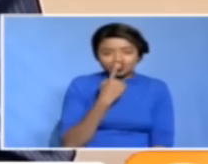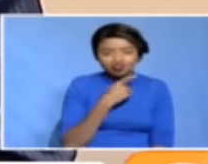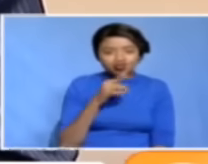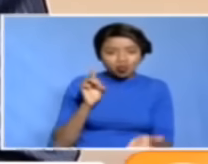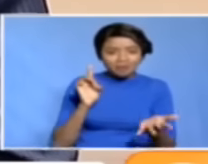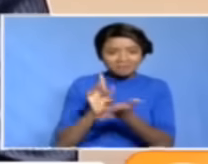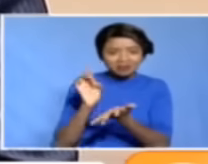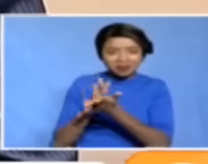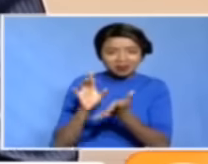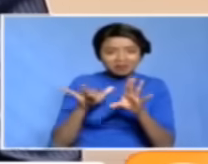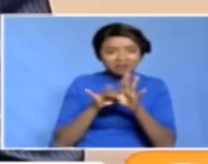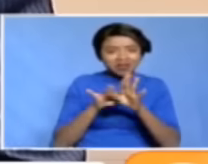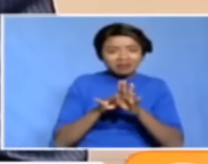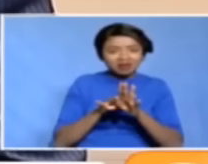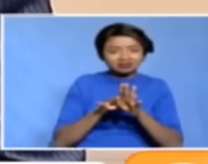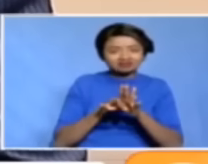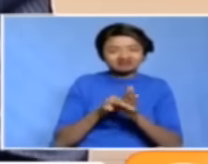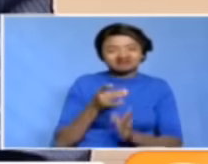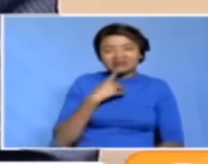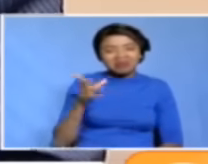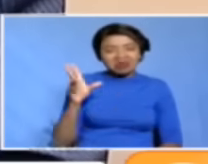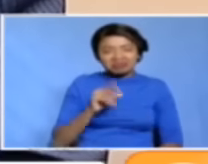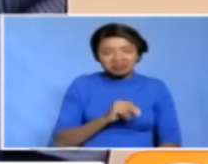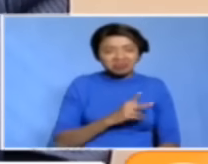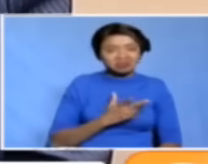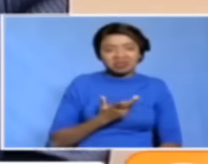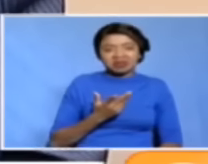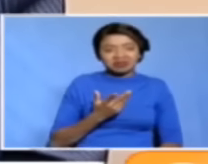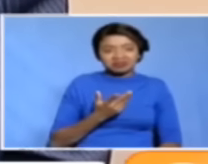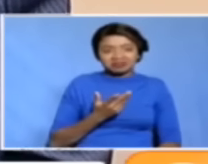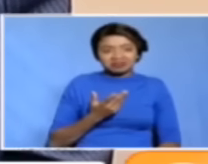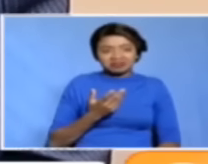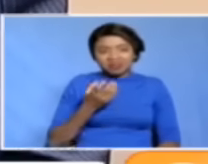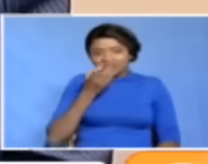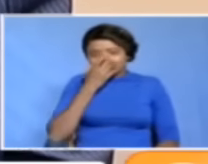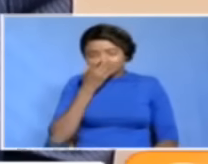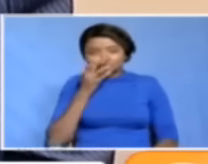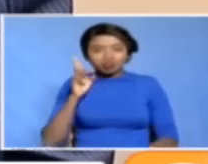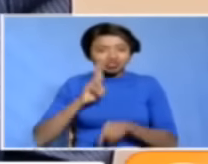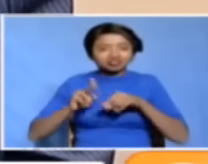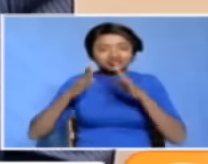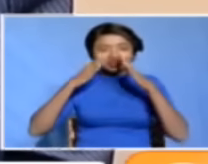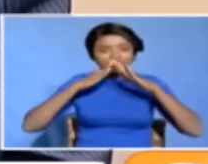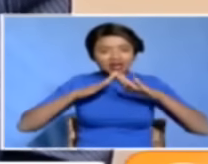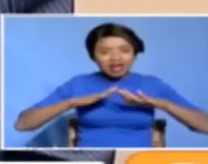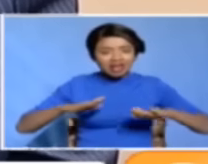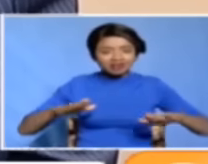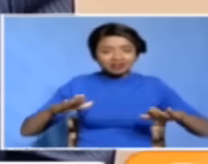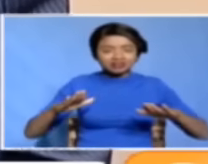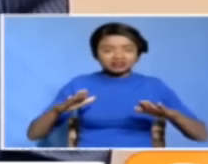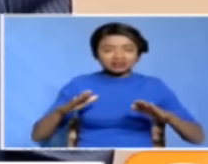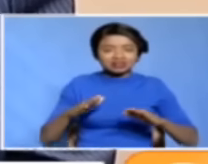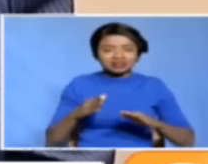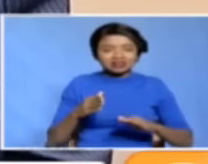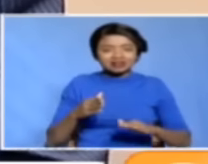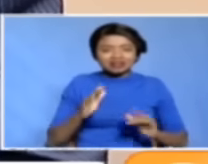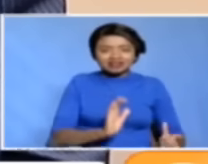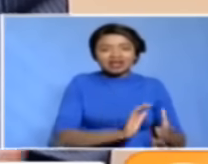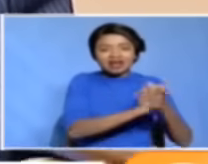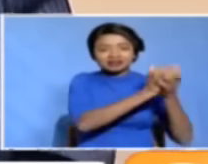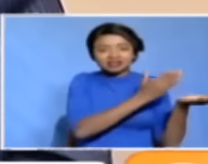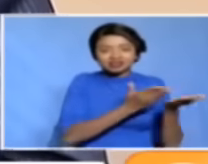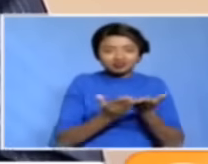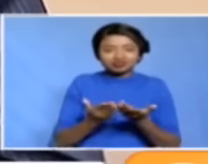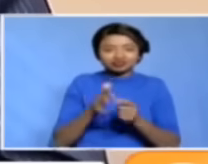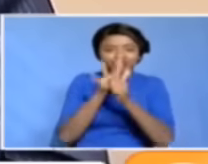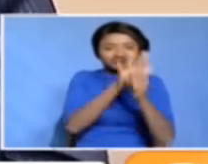party, they say, you know, the deputy president is using the calmness, the stability mm-hmm. that the handshake brought mm-hmm.